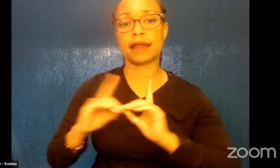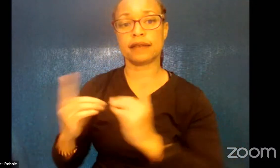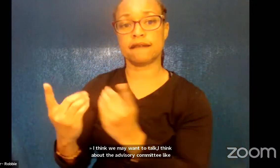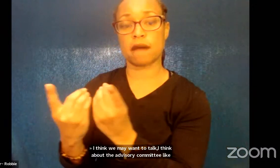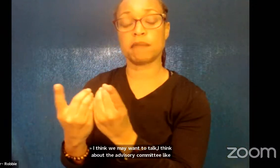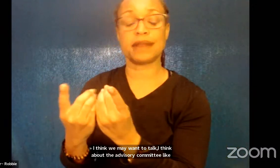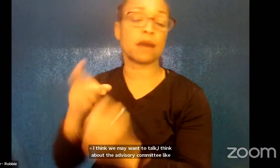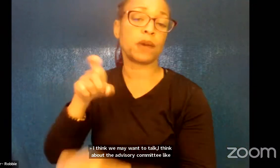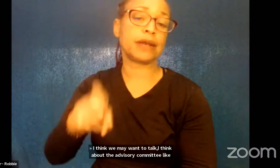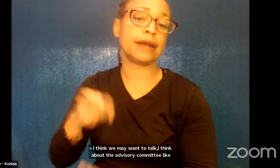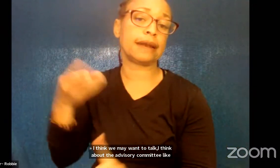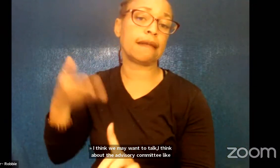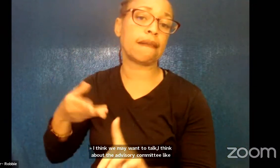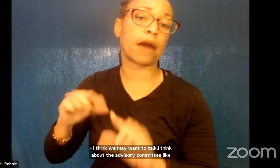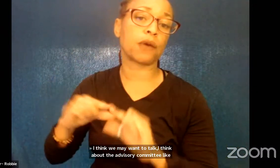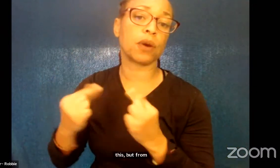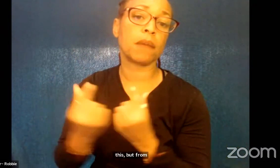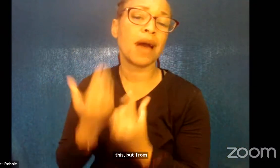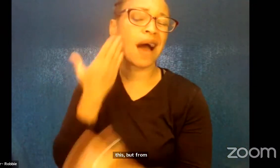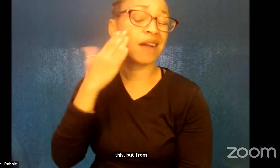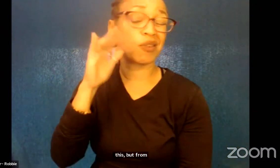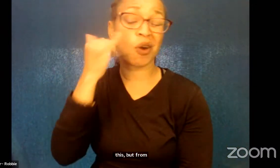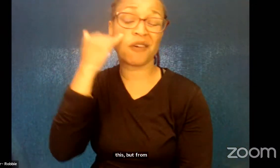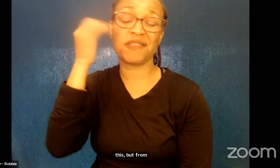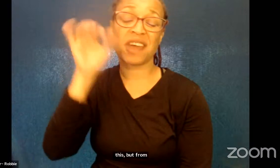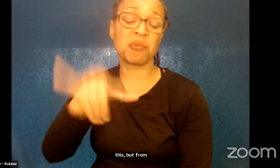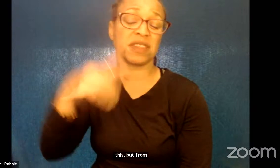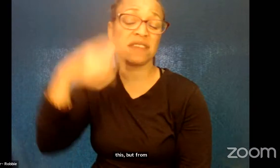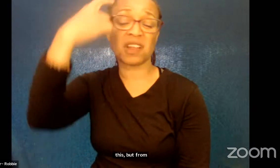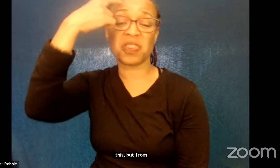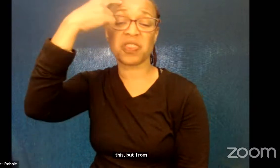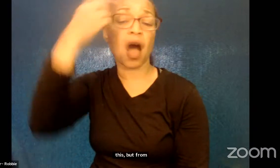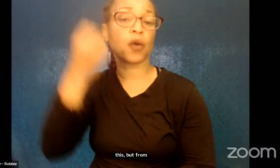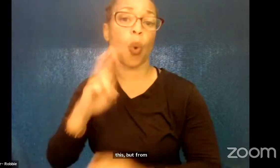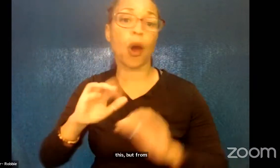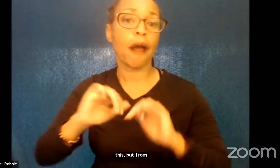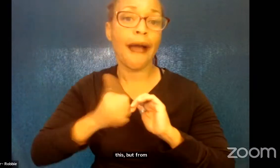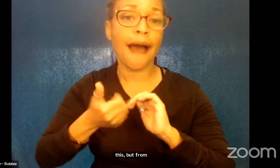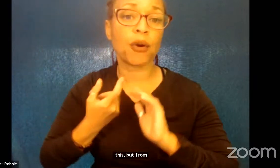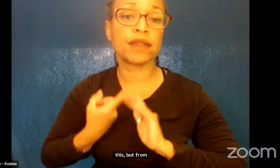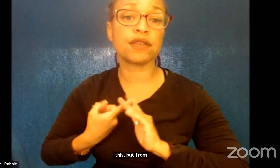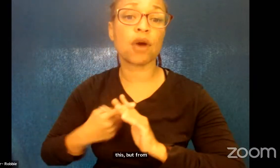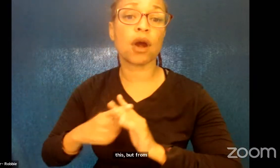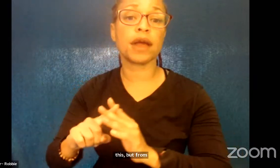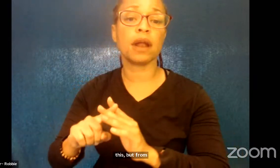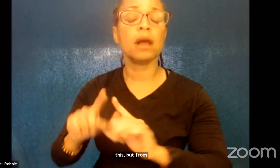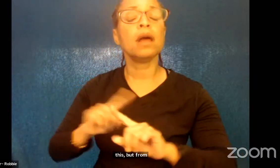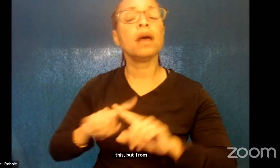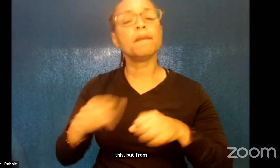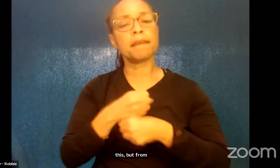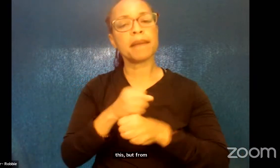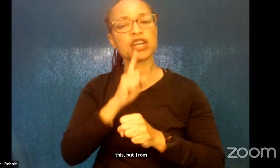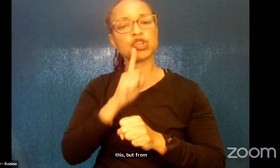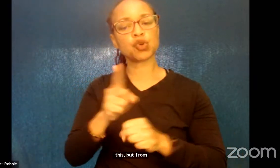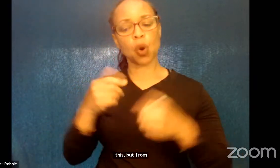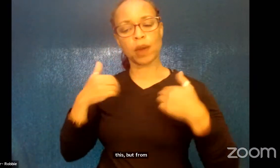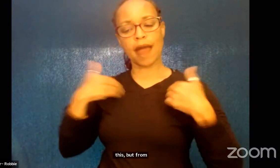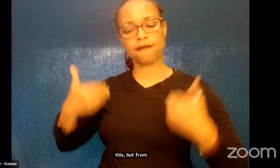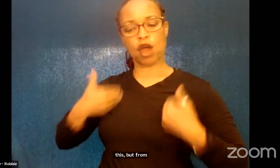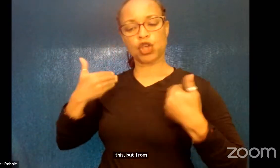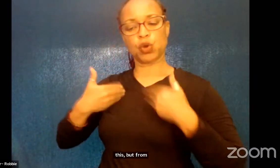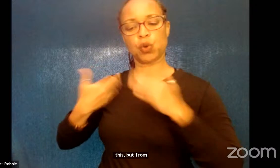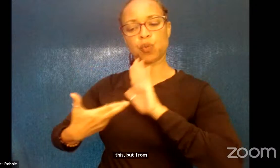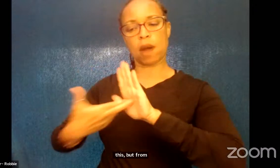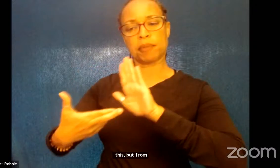group. And I don't know if that was a thought, or if that was even maybe how it initially started, but making sure that we have a youth representative. Maybe we